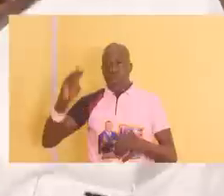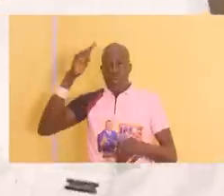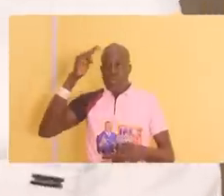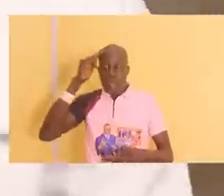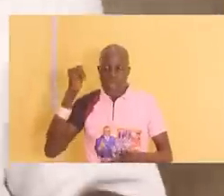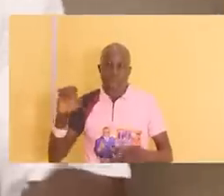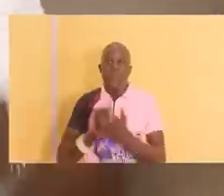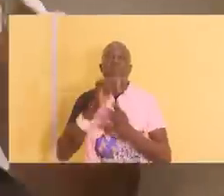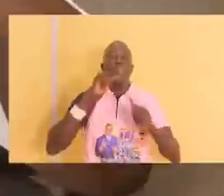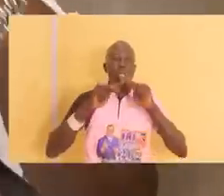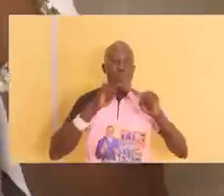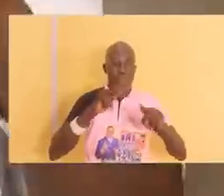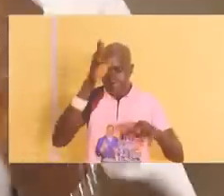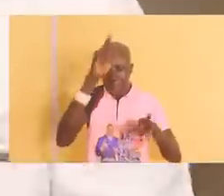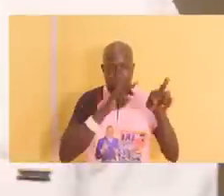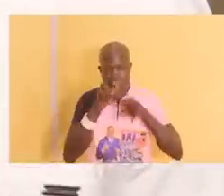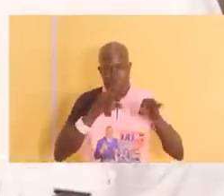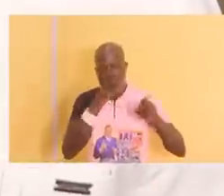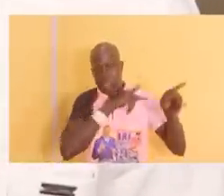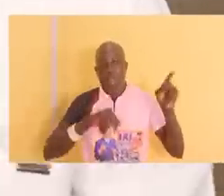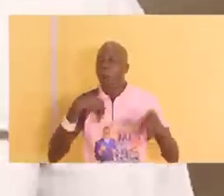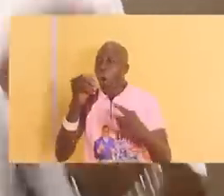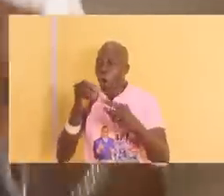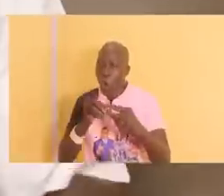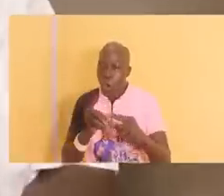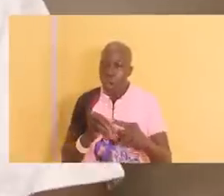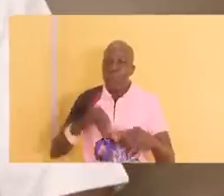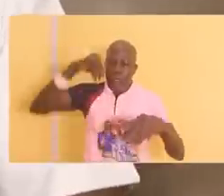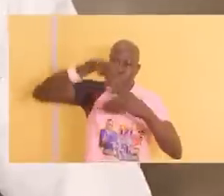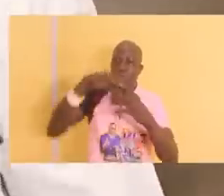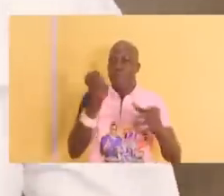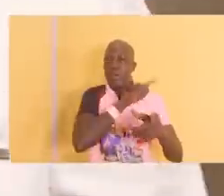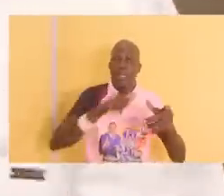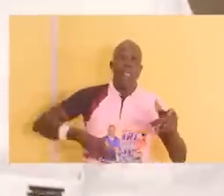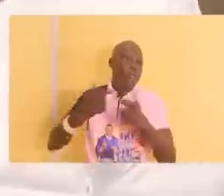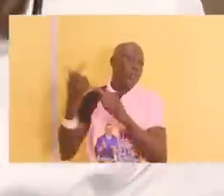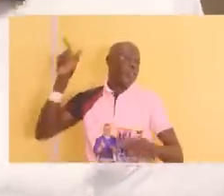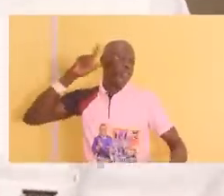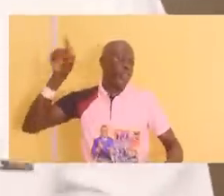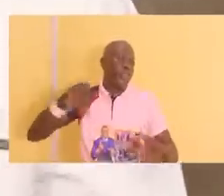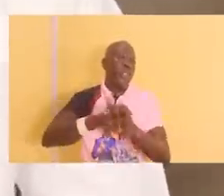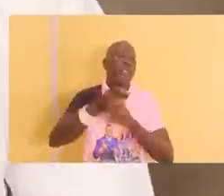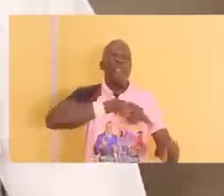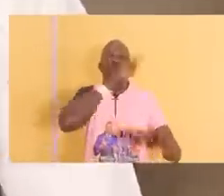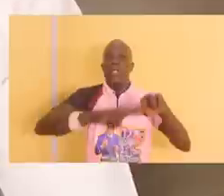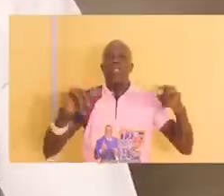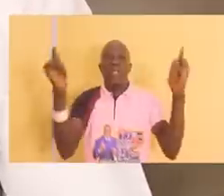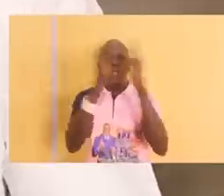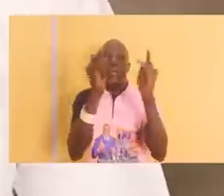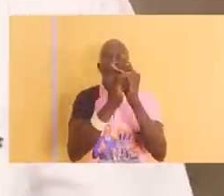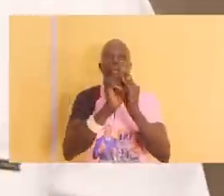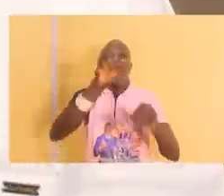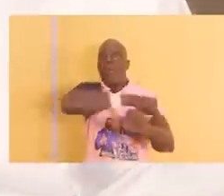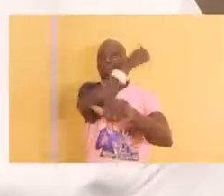Mustafa JP Babasebioba tabi see the Golden Church National Camp